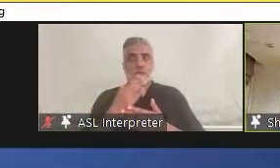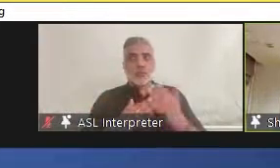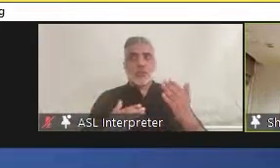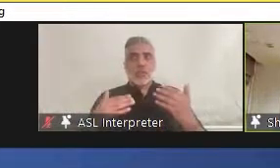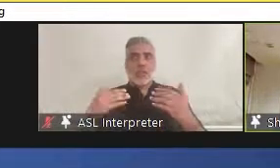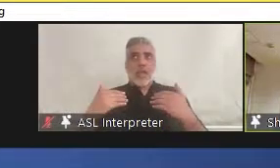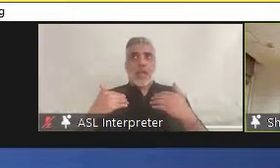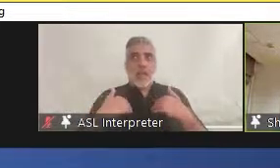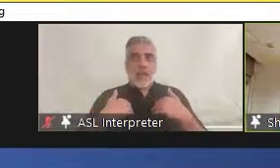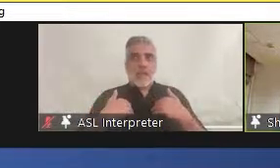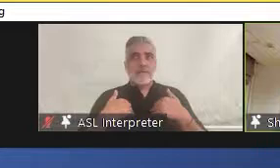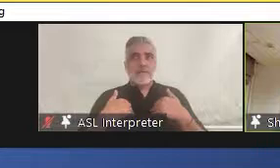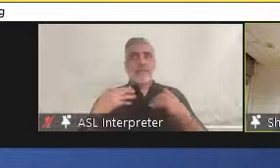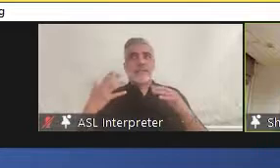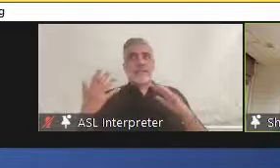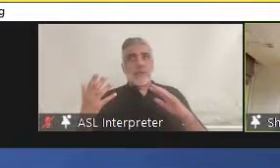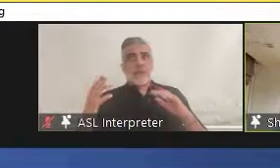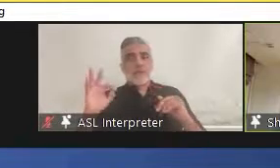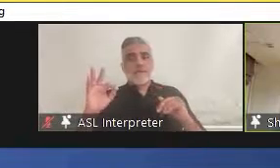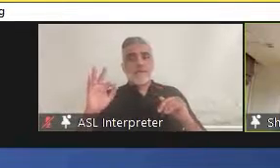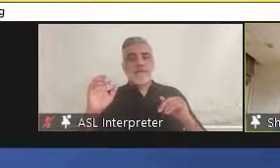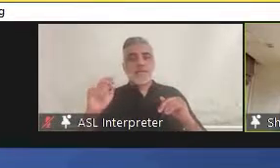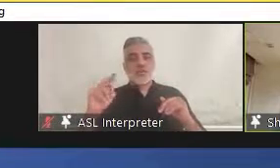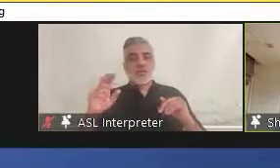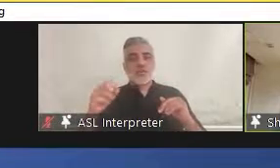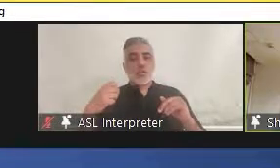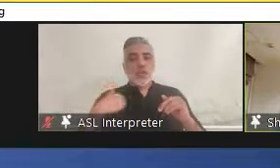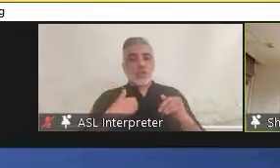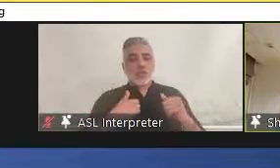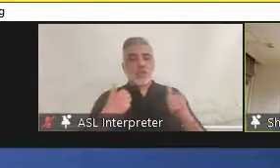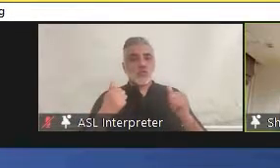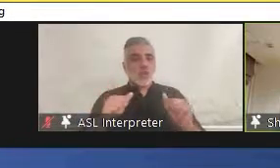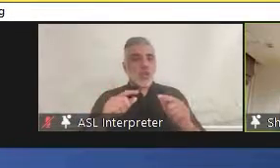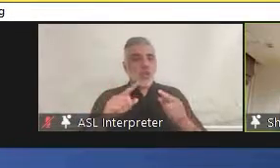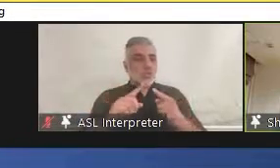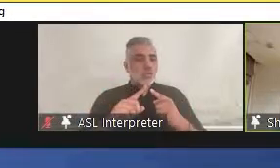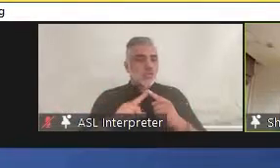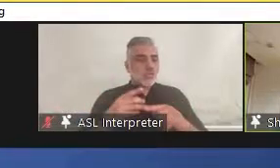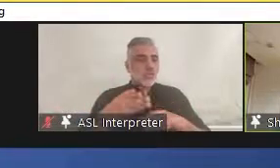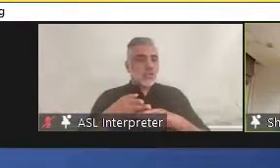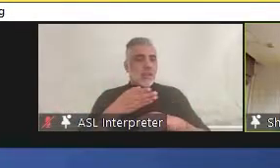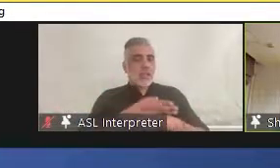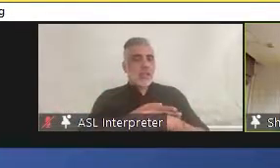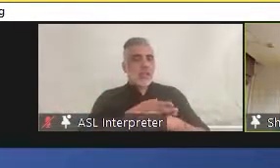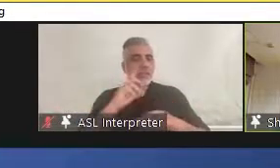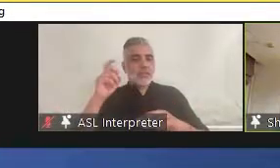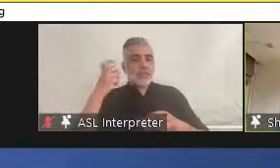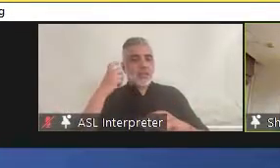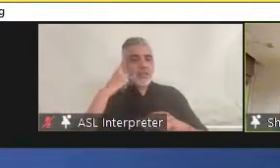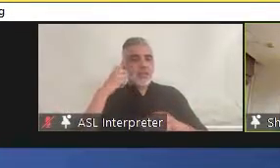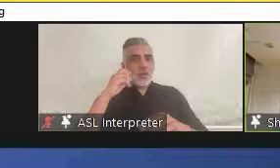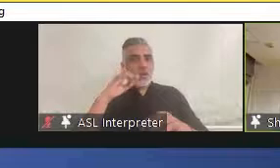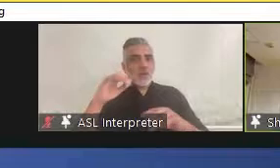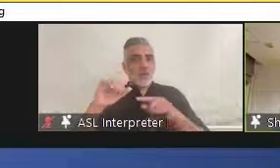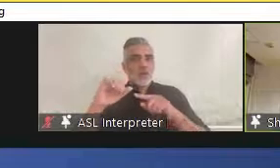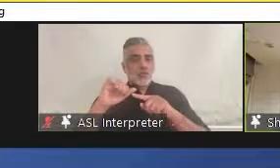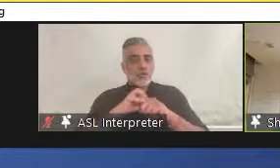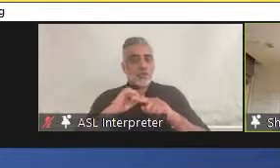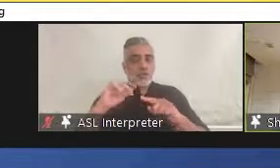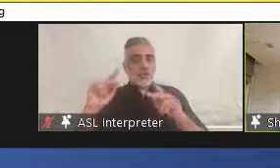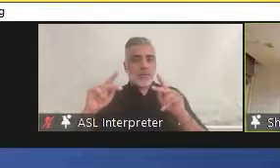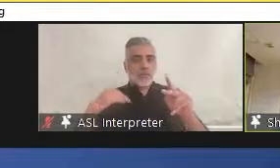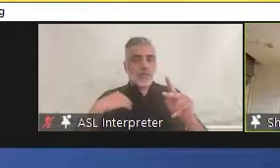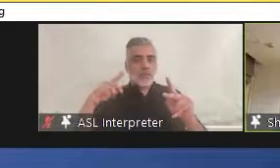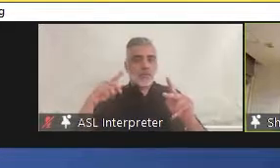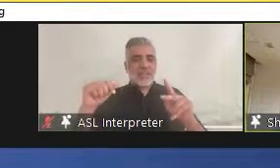least some features that try to actually enhance the enrollment of the trainees with disabilities in the